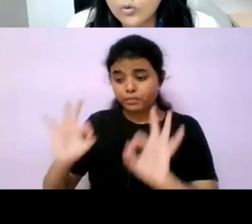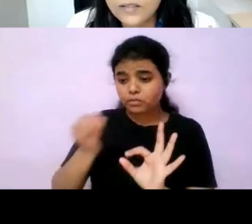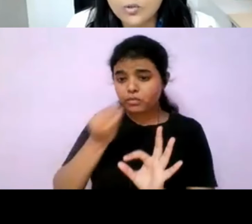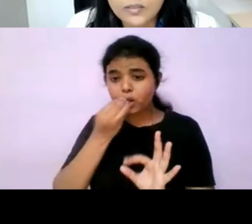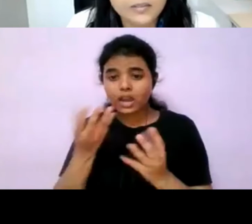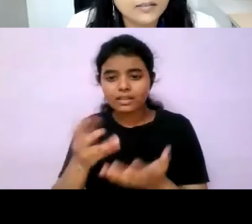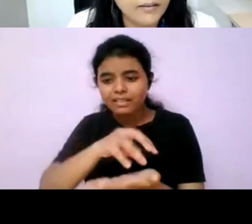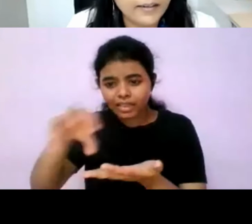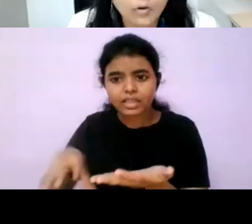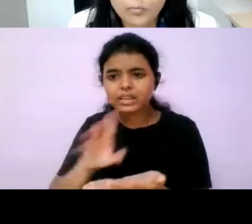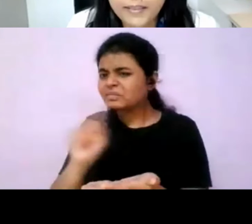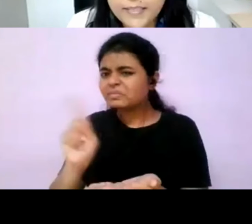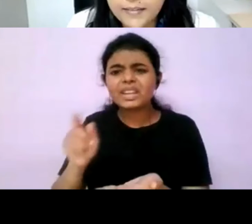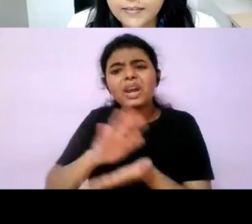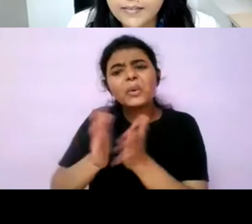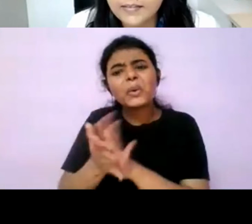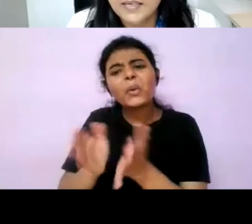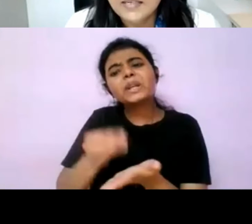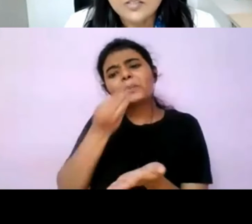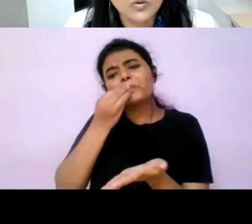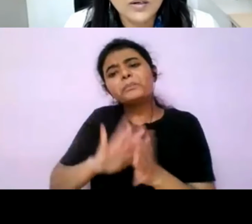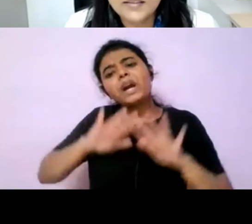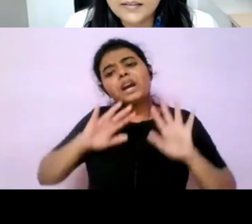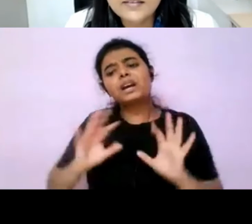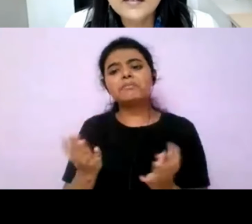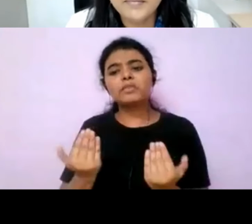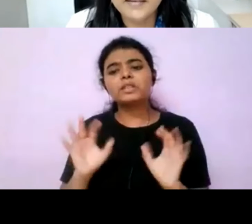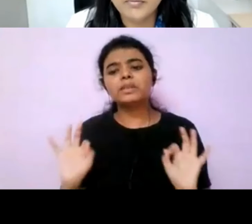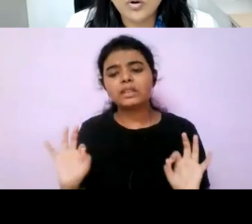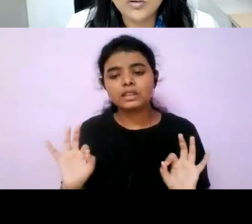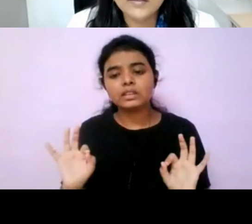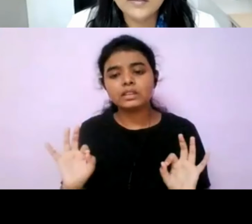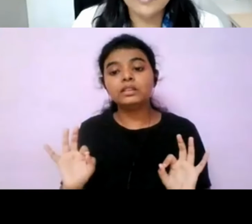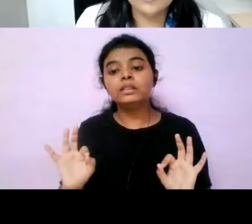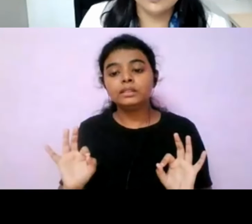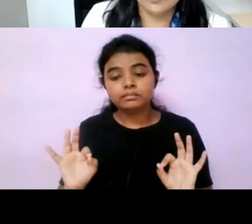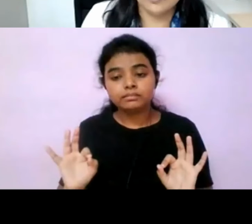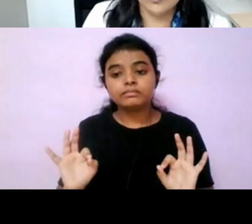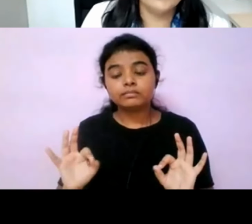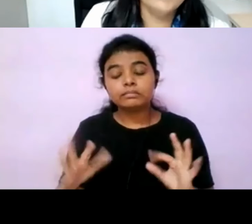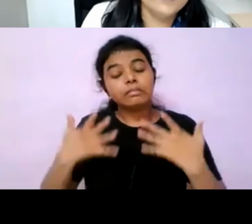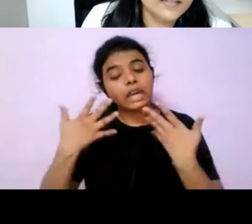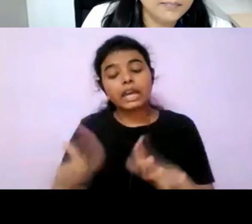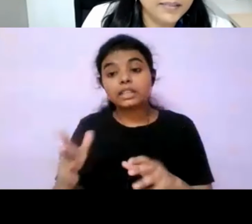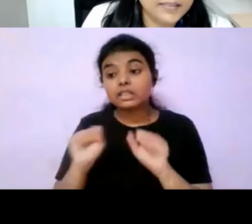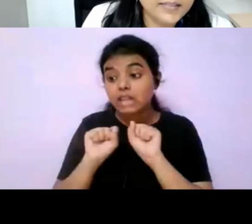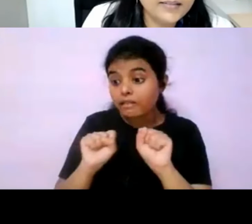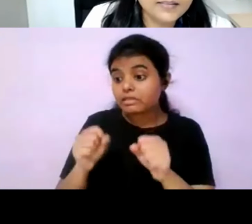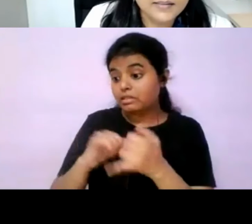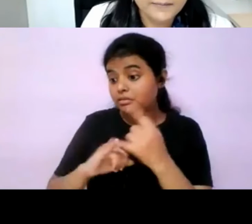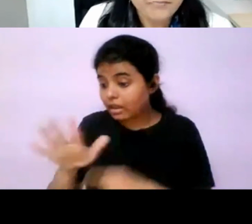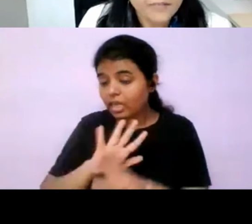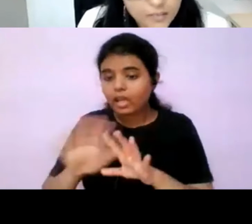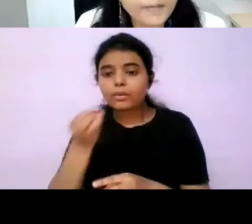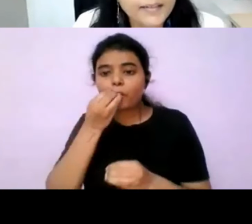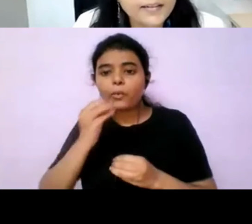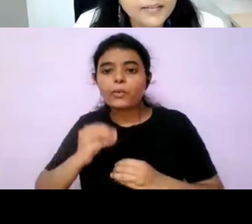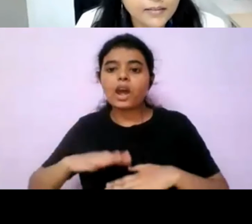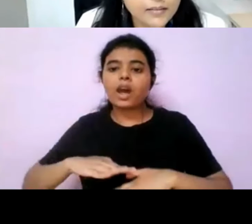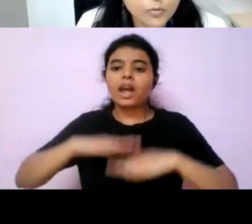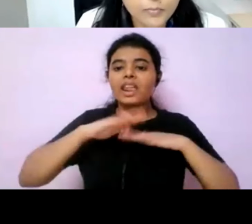low resources, very low maintenance. So a girl being born with or acquiring the disability is